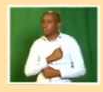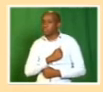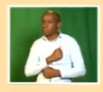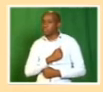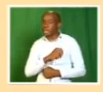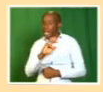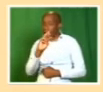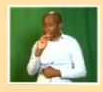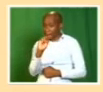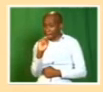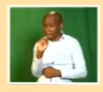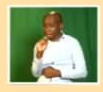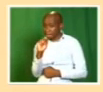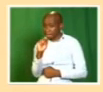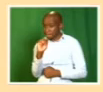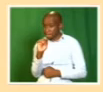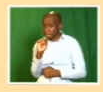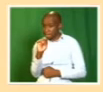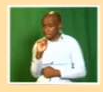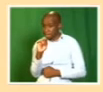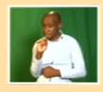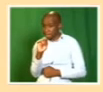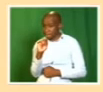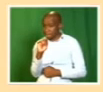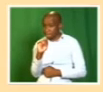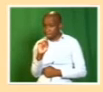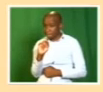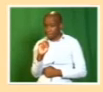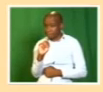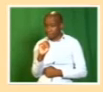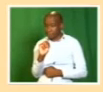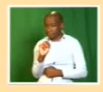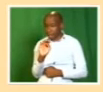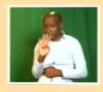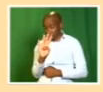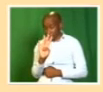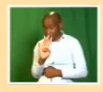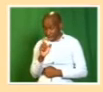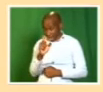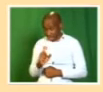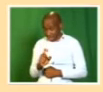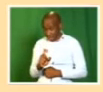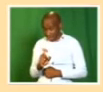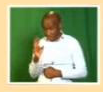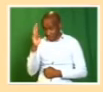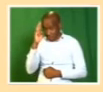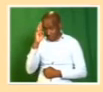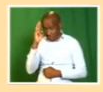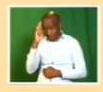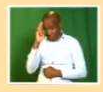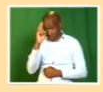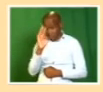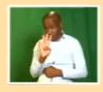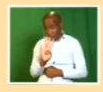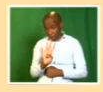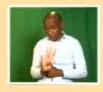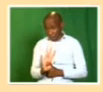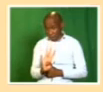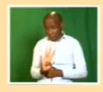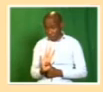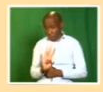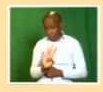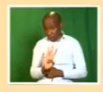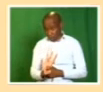M is supposed to be 4 because it's the x. value. Therefore, x